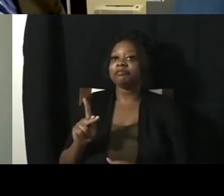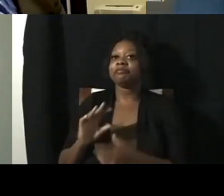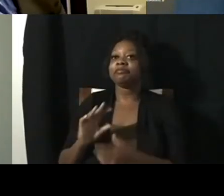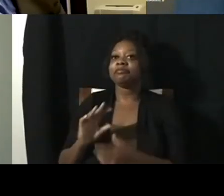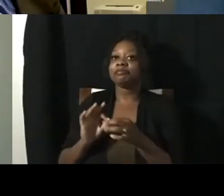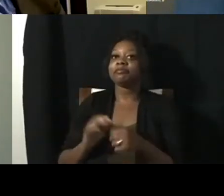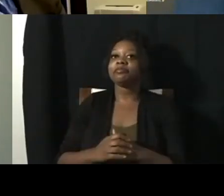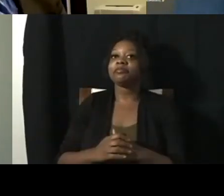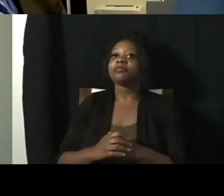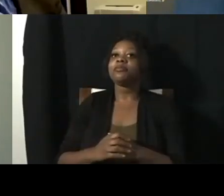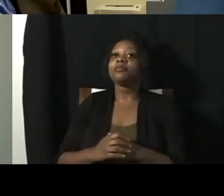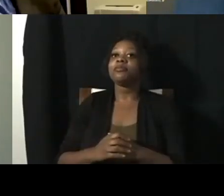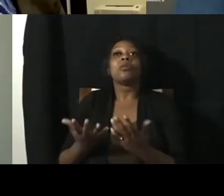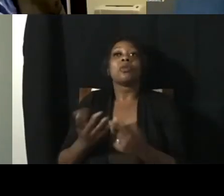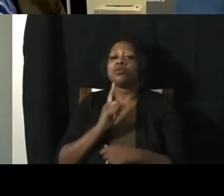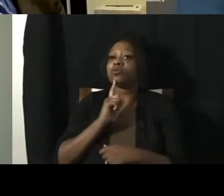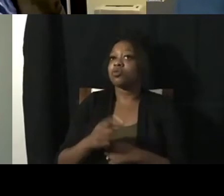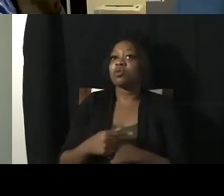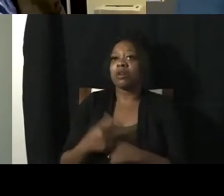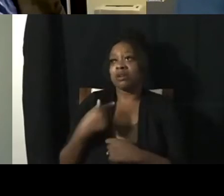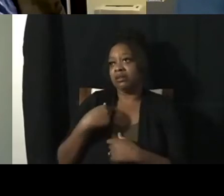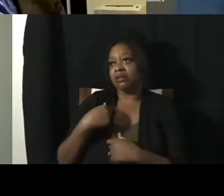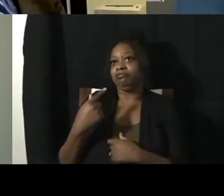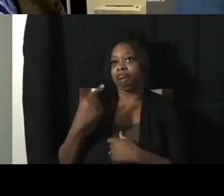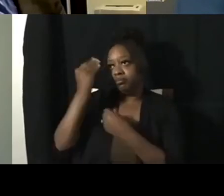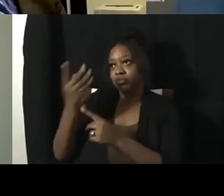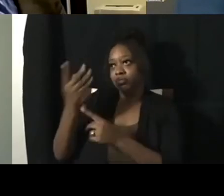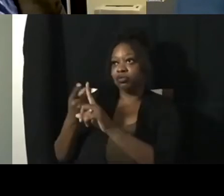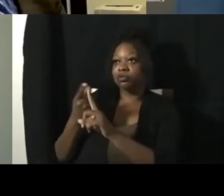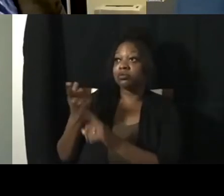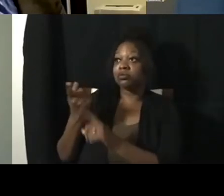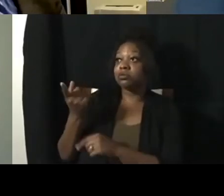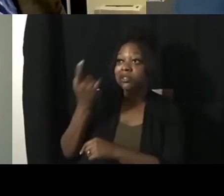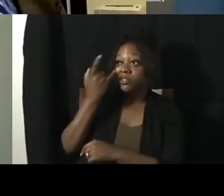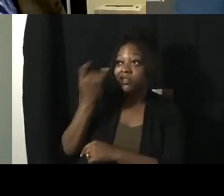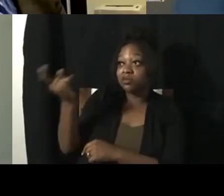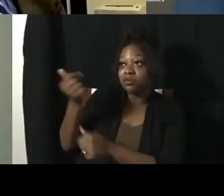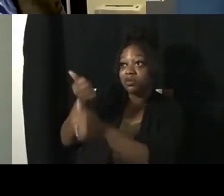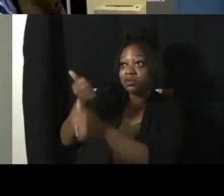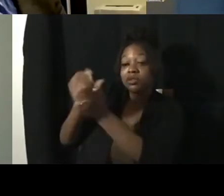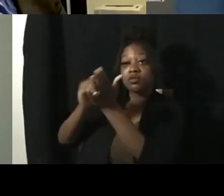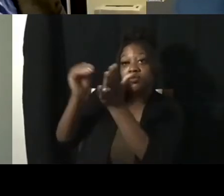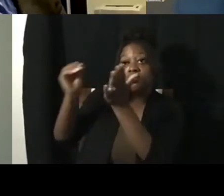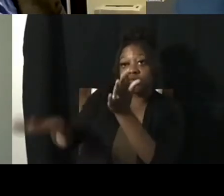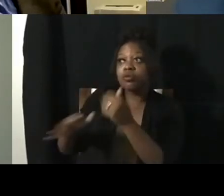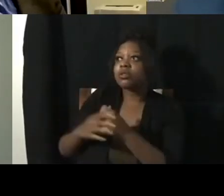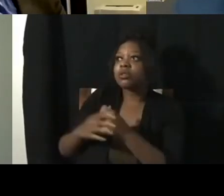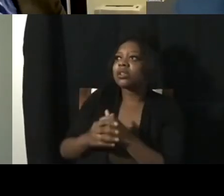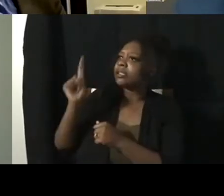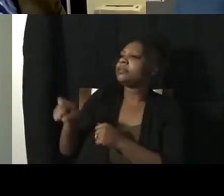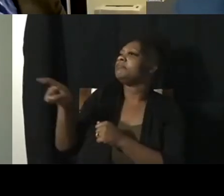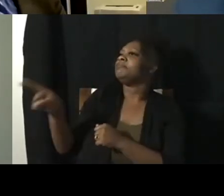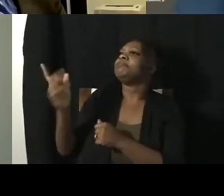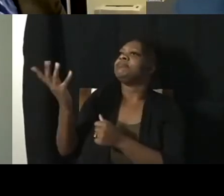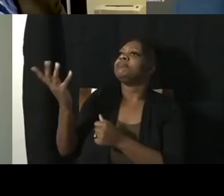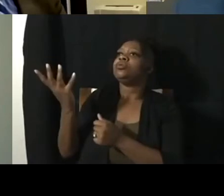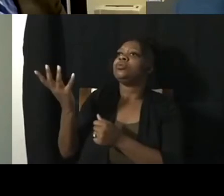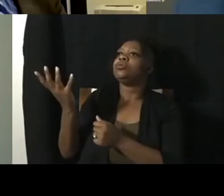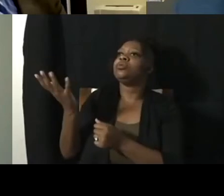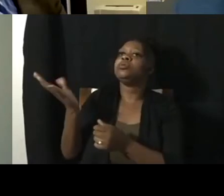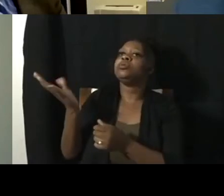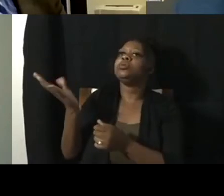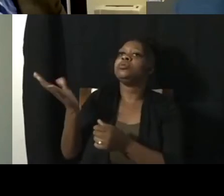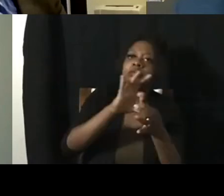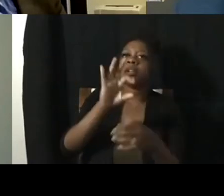Well, I would tell them first, if they're a student, I would say they need to participate in FBLA, FFA,